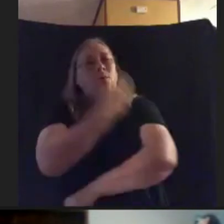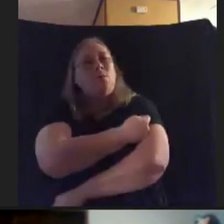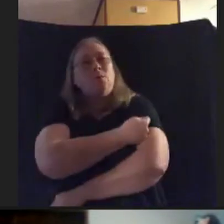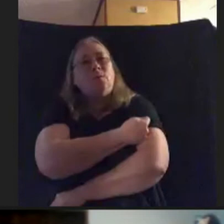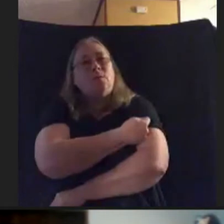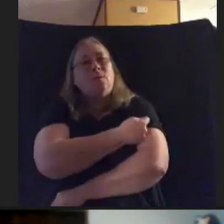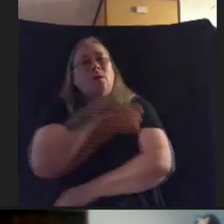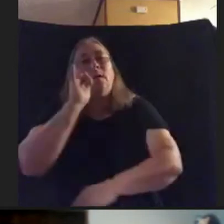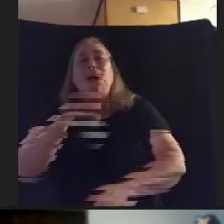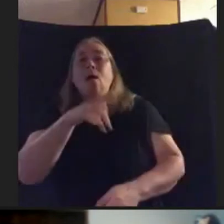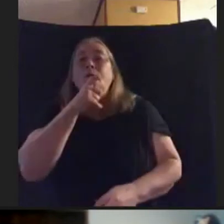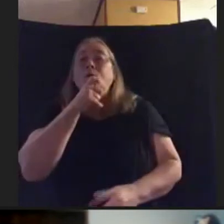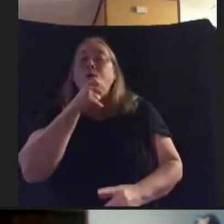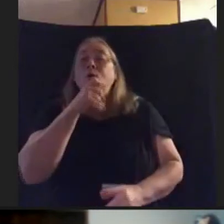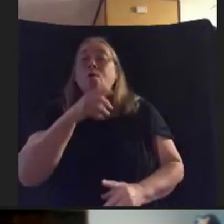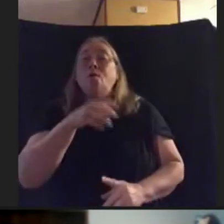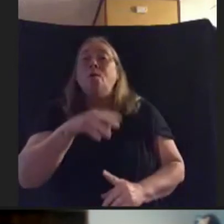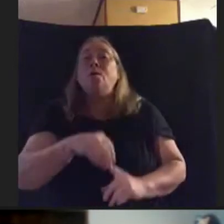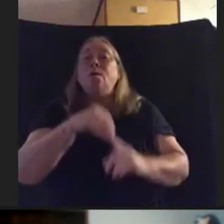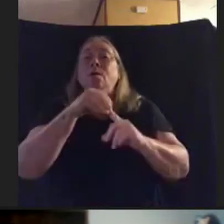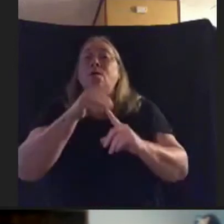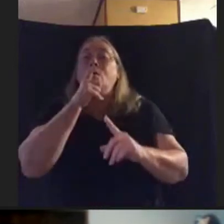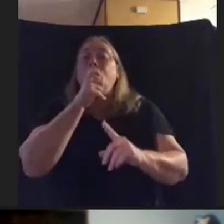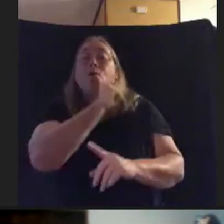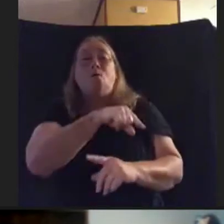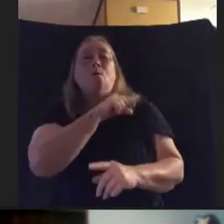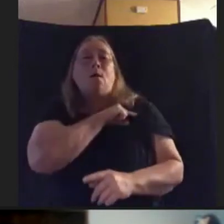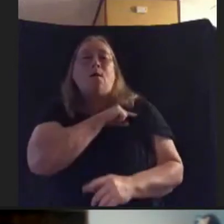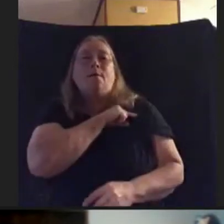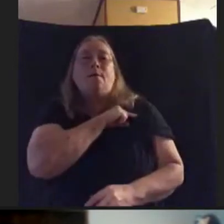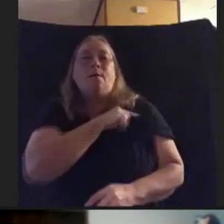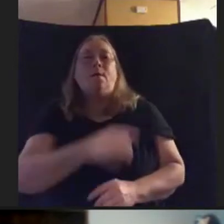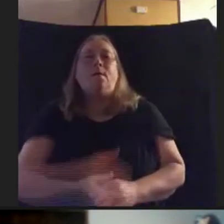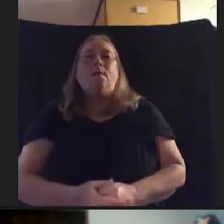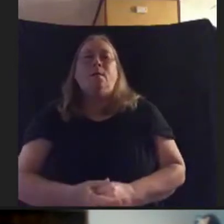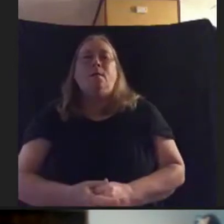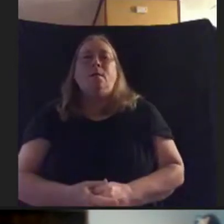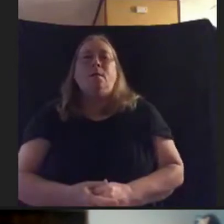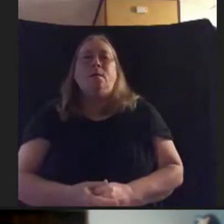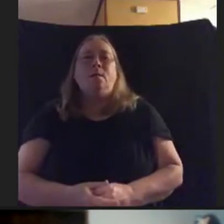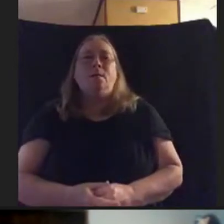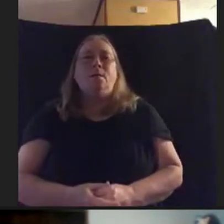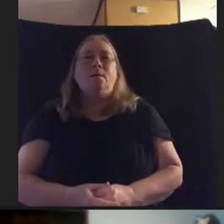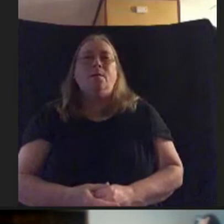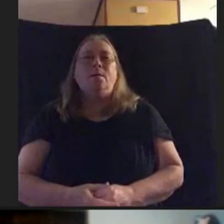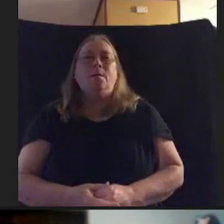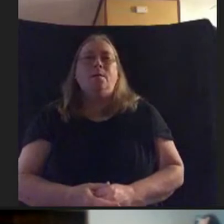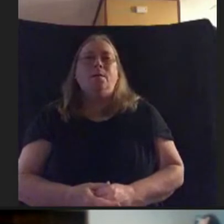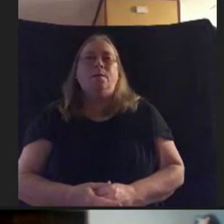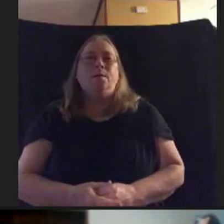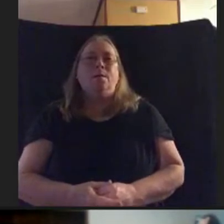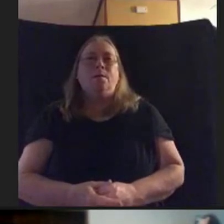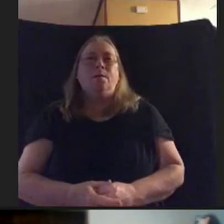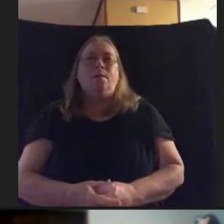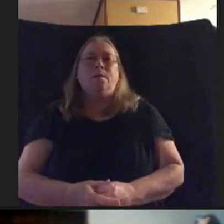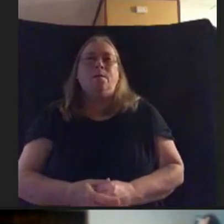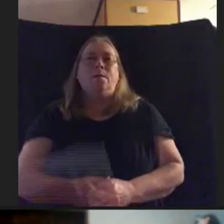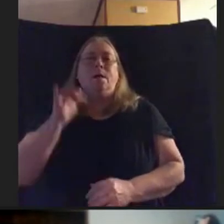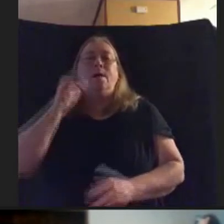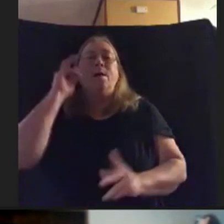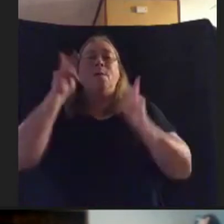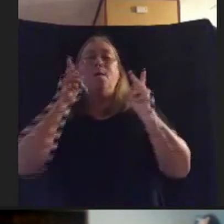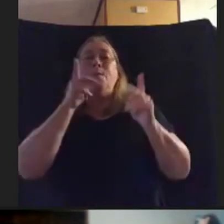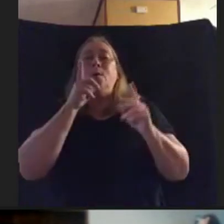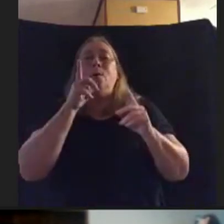those who qualify. And we have had, of the people at the Capitol, 120 so far have